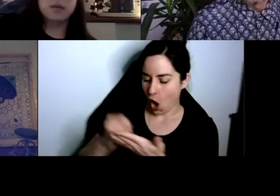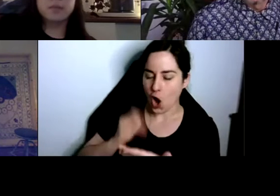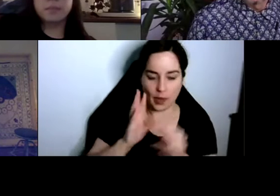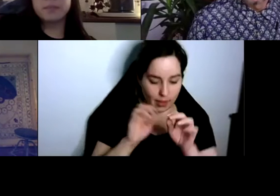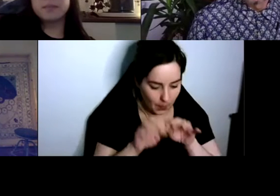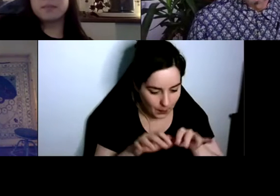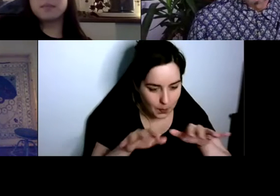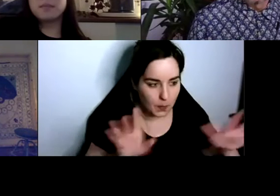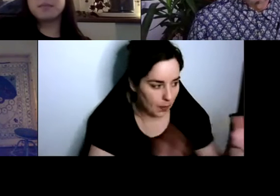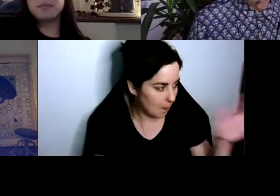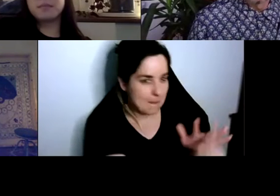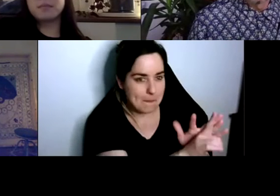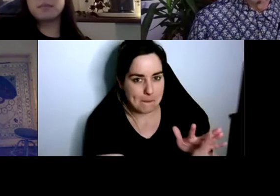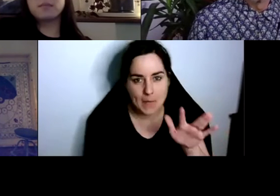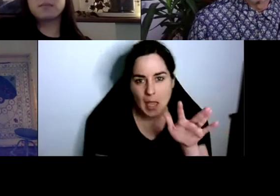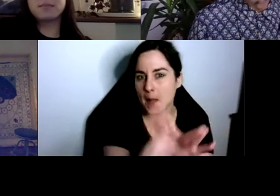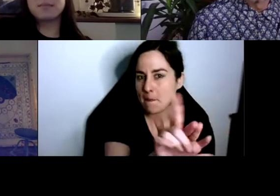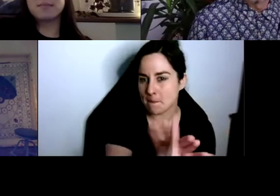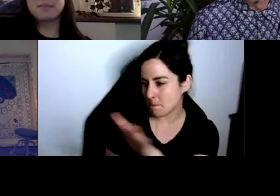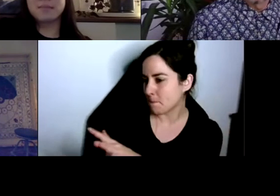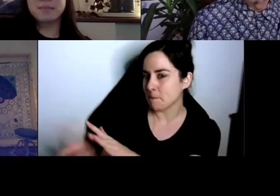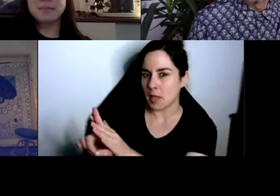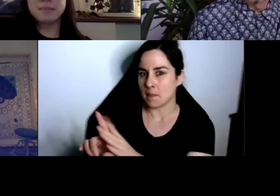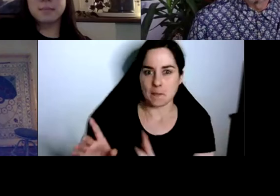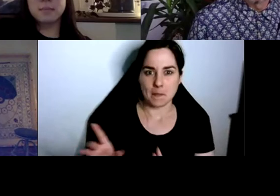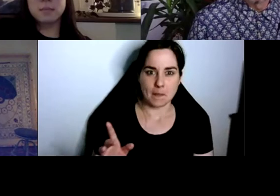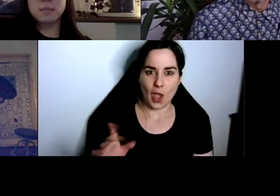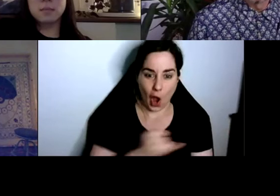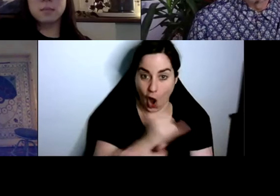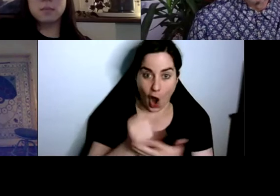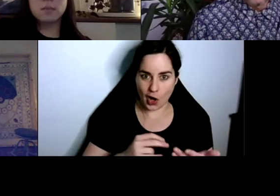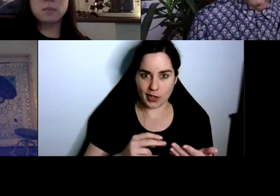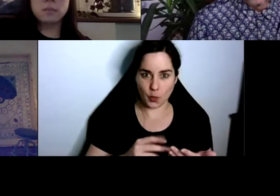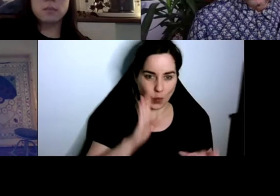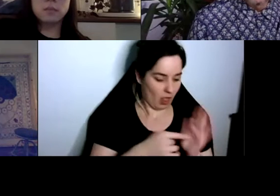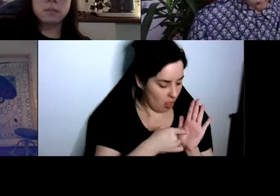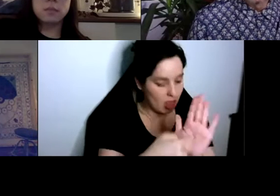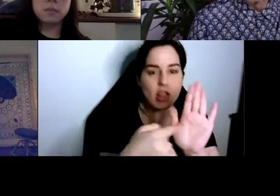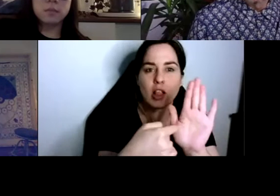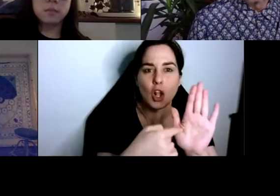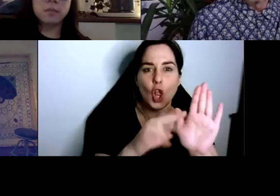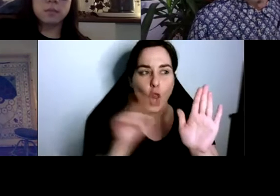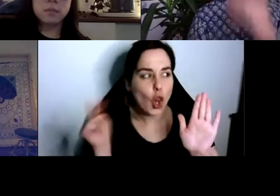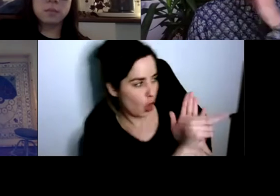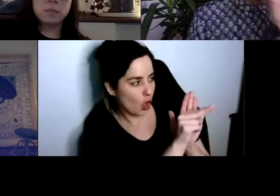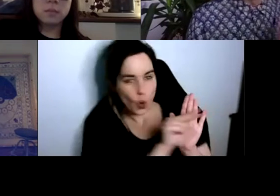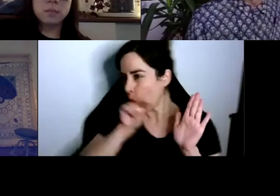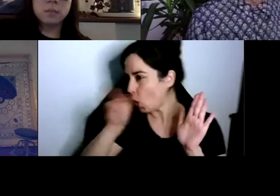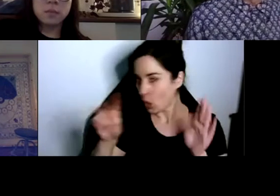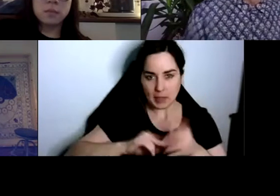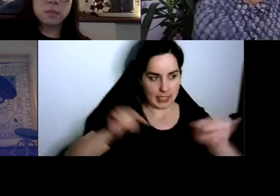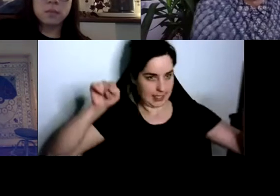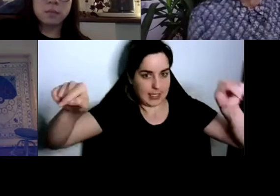you to pay attention to something else. So what does it mean to host an art festival about